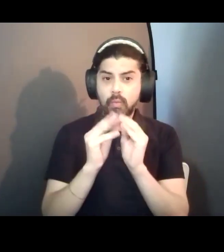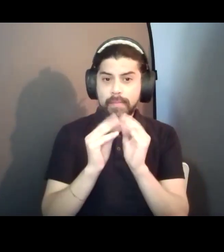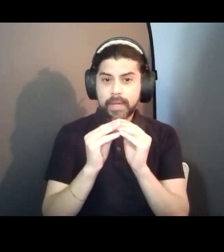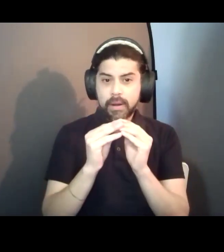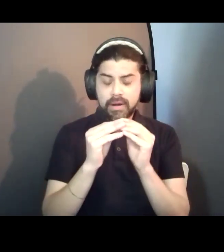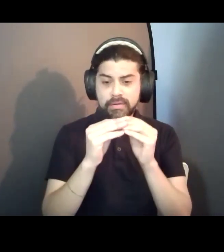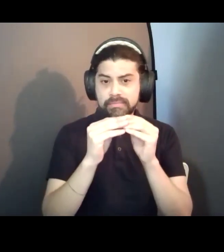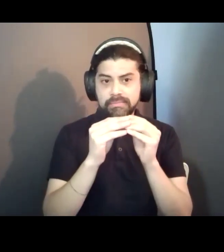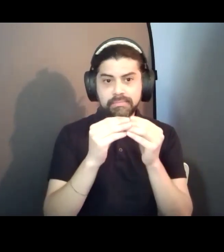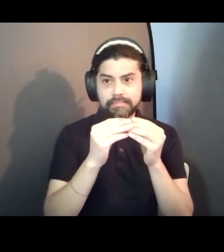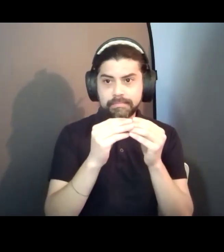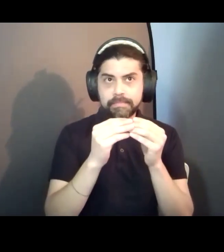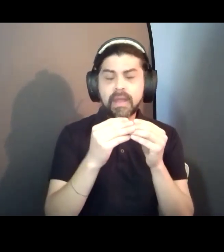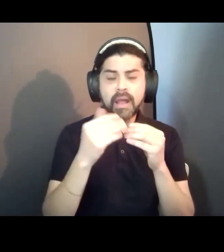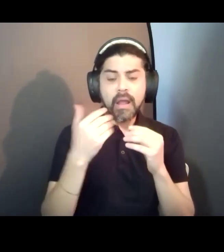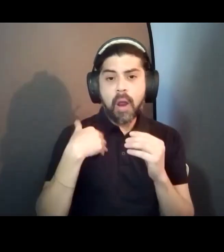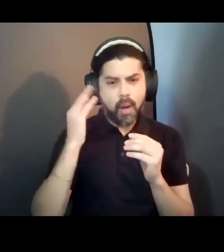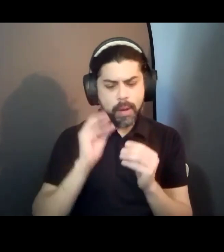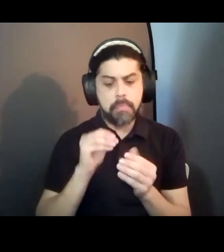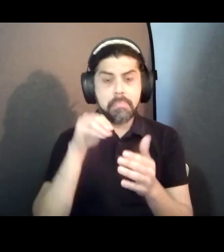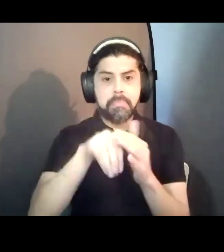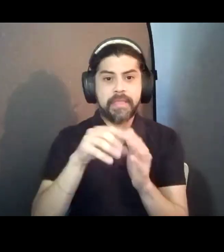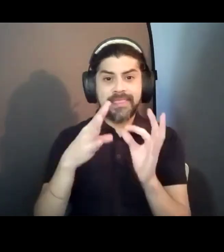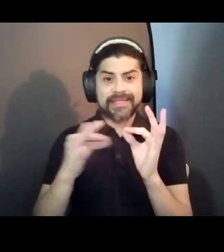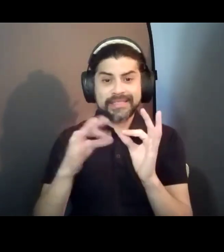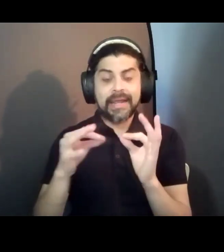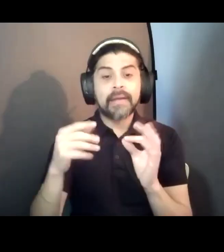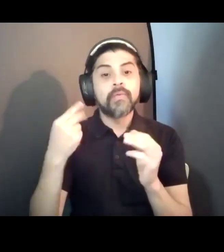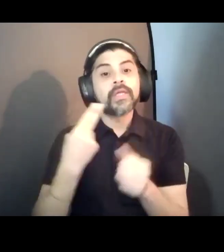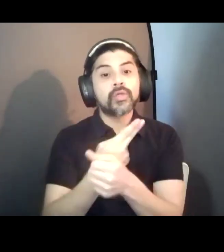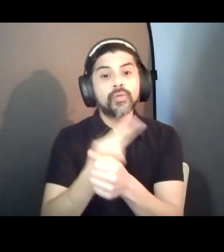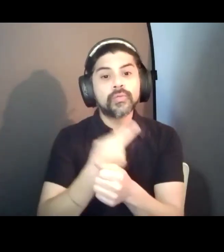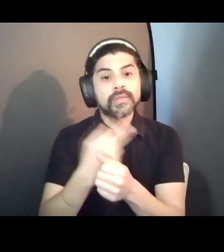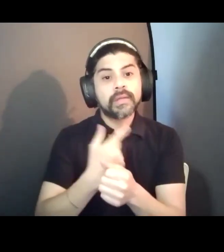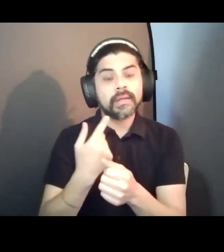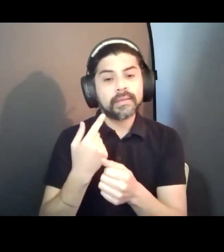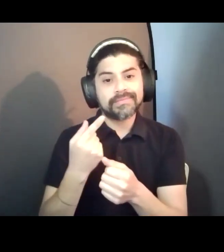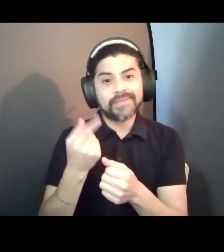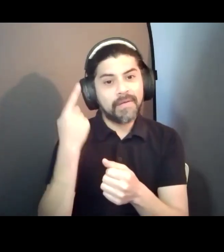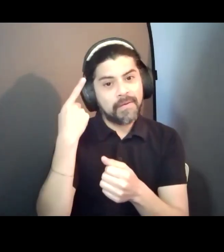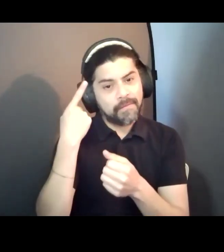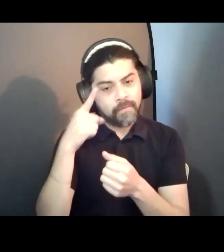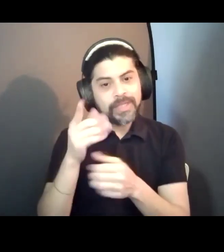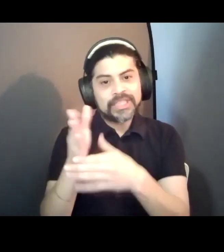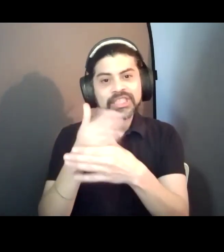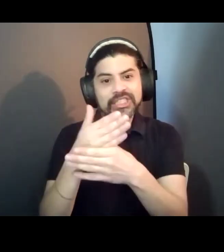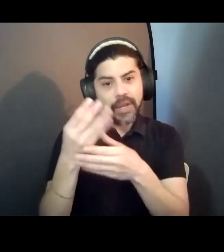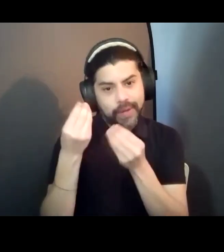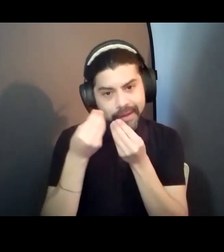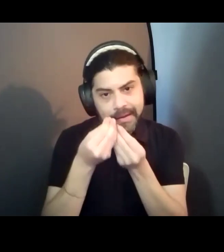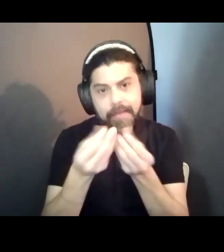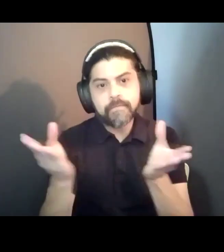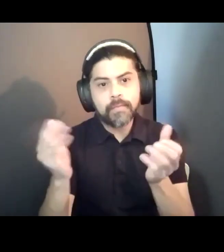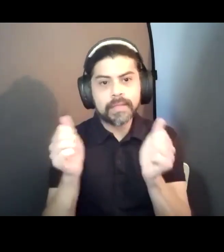that we do encourage you to continue to use as a way to keep up on the efforts across California Health and Human Services